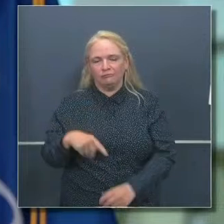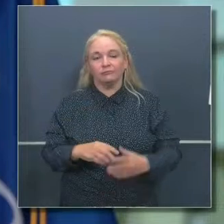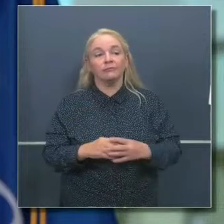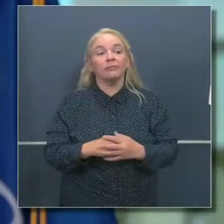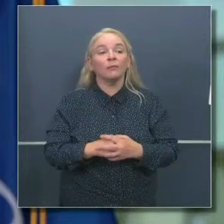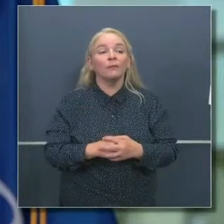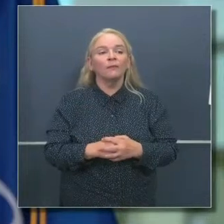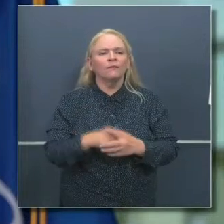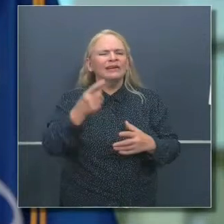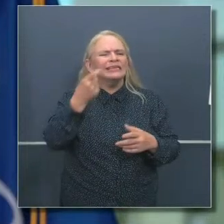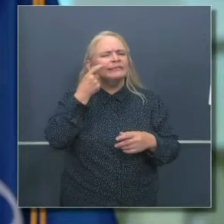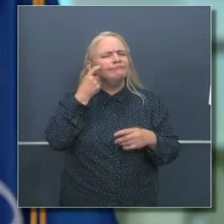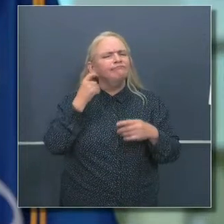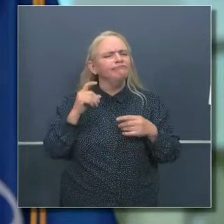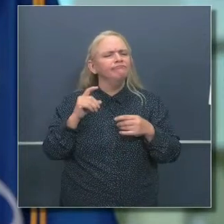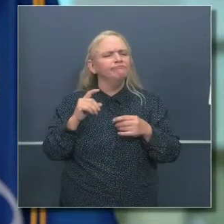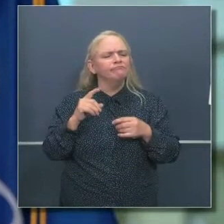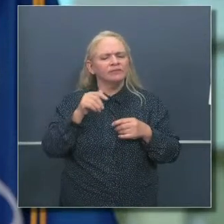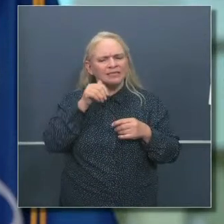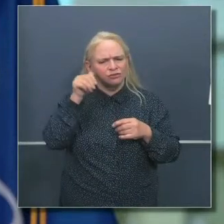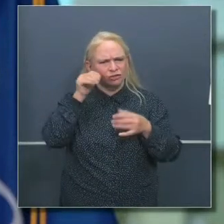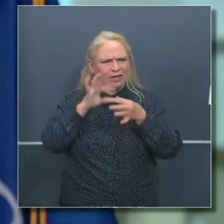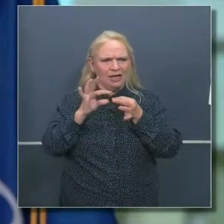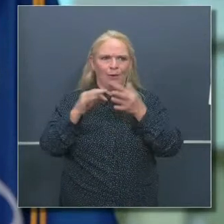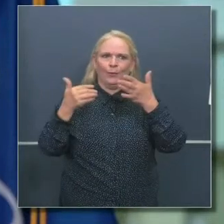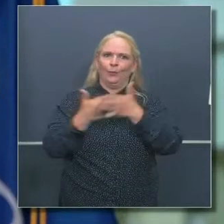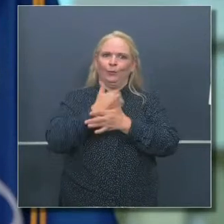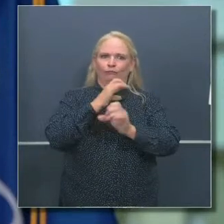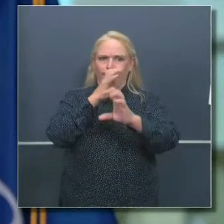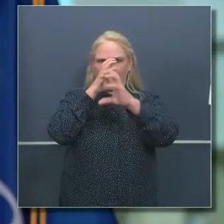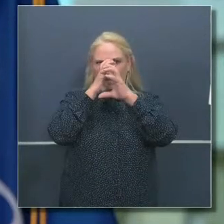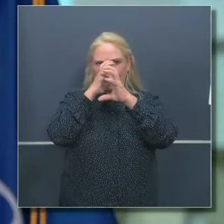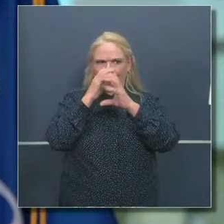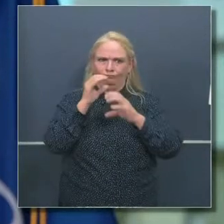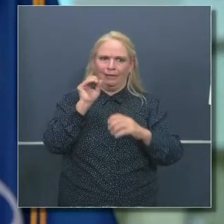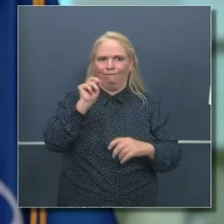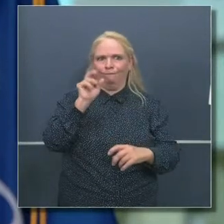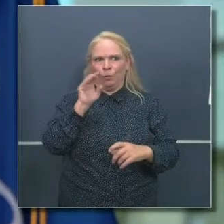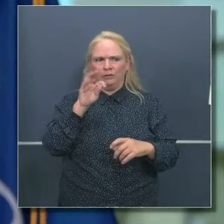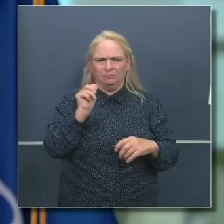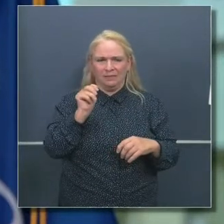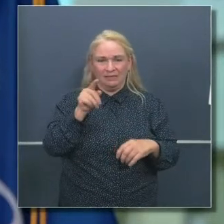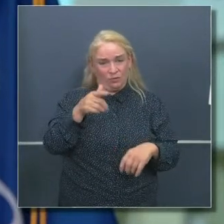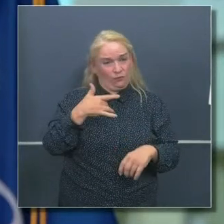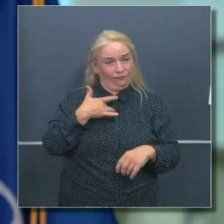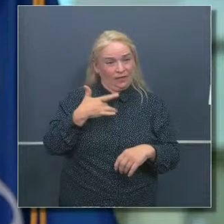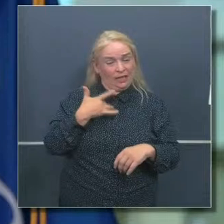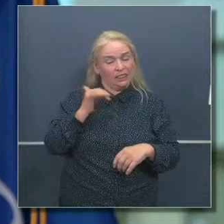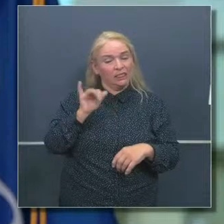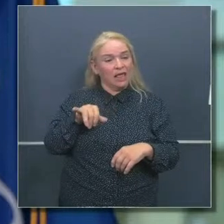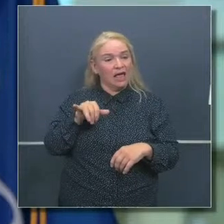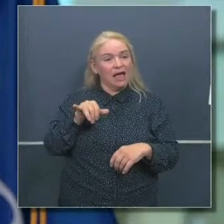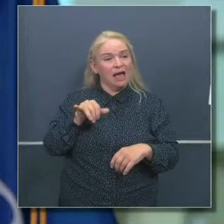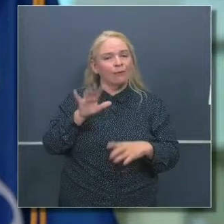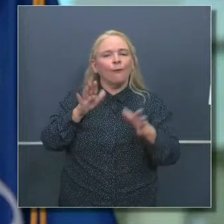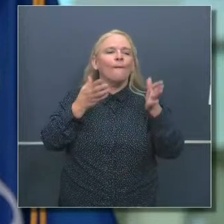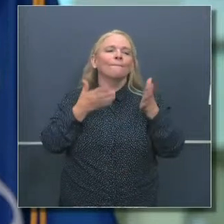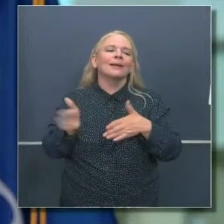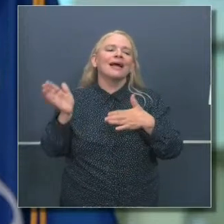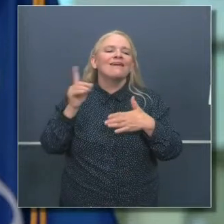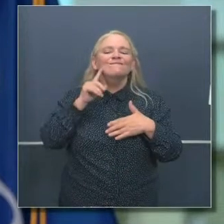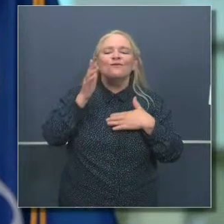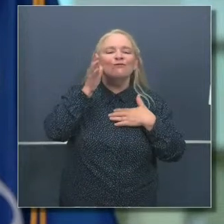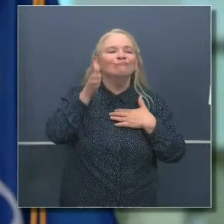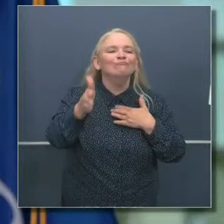you announced yesterday change the reopening strategy going forward. Are